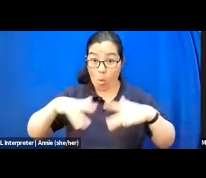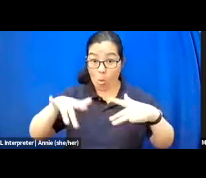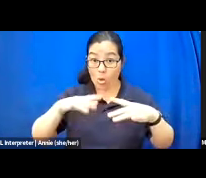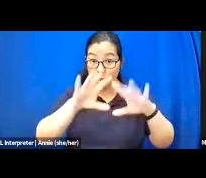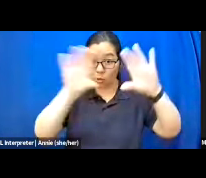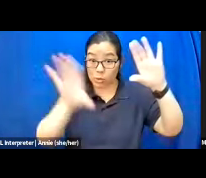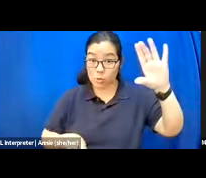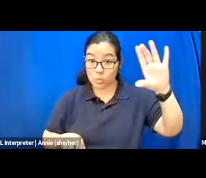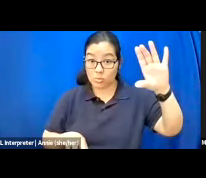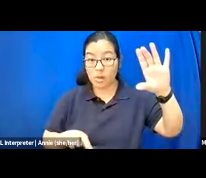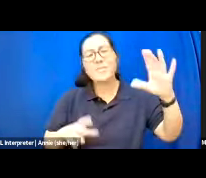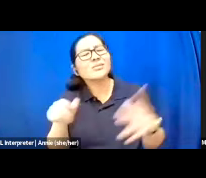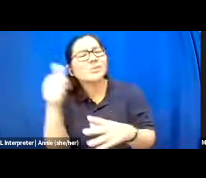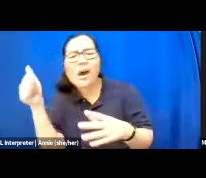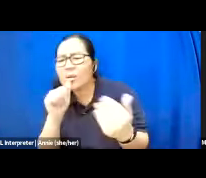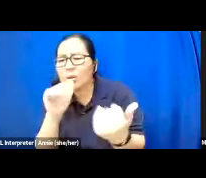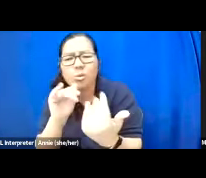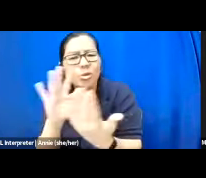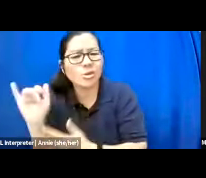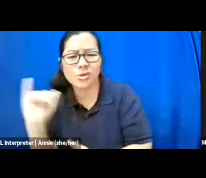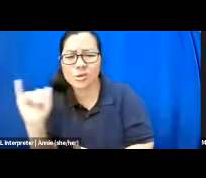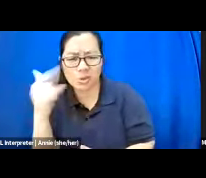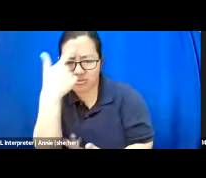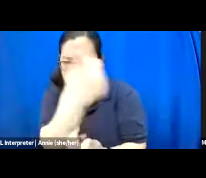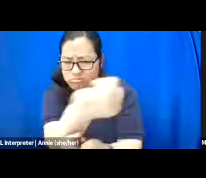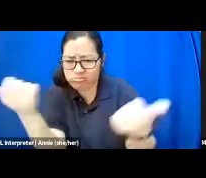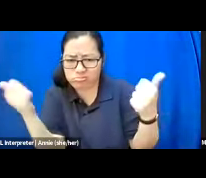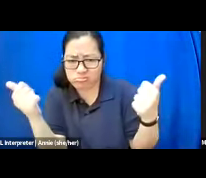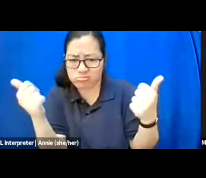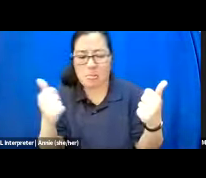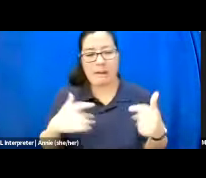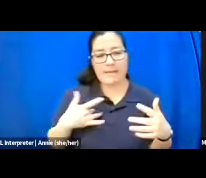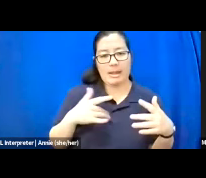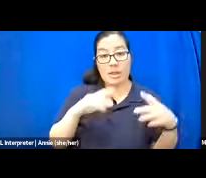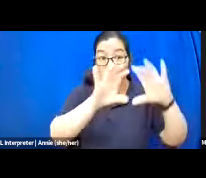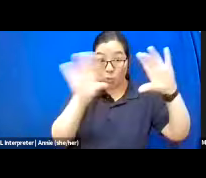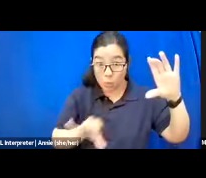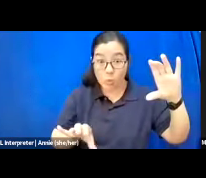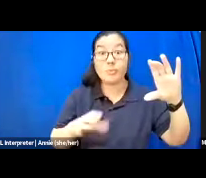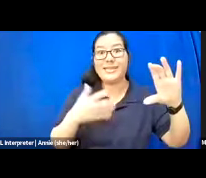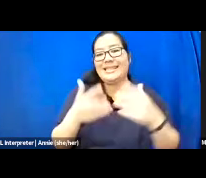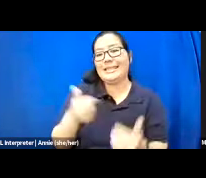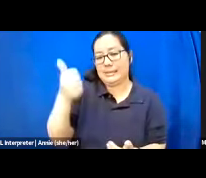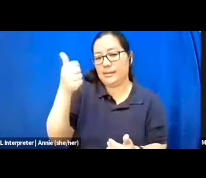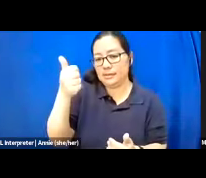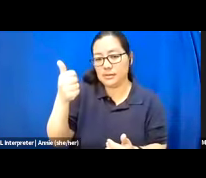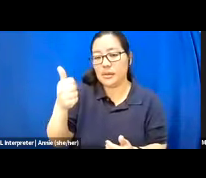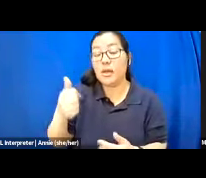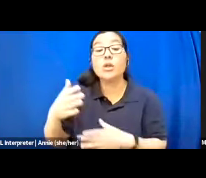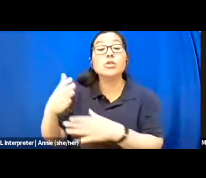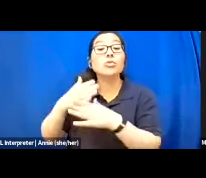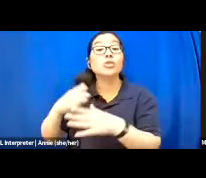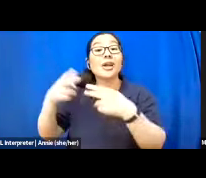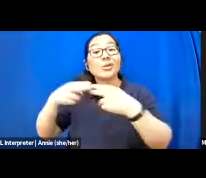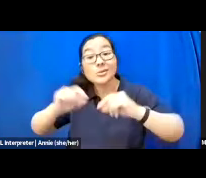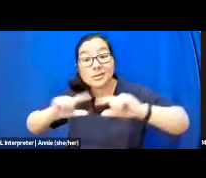or you can do other ways too, but I think Zoom is just pretty easy. You share your slides and then you talk and show